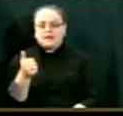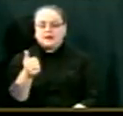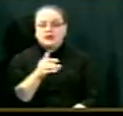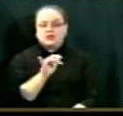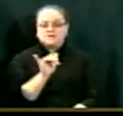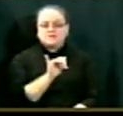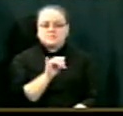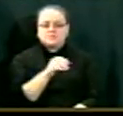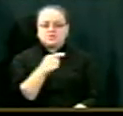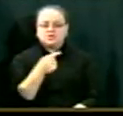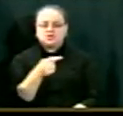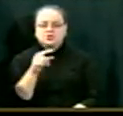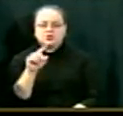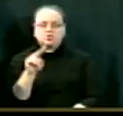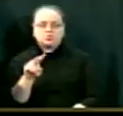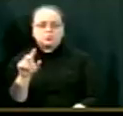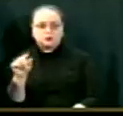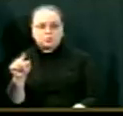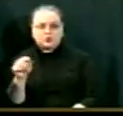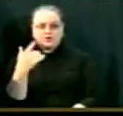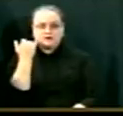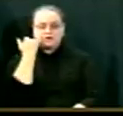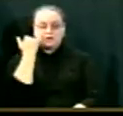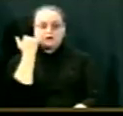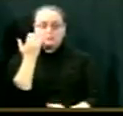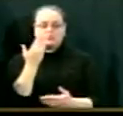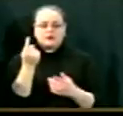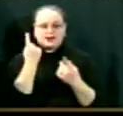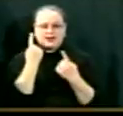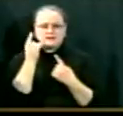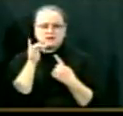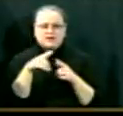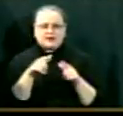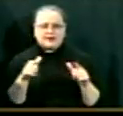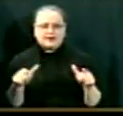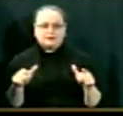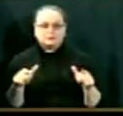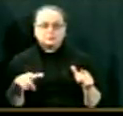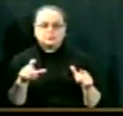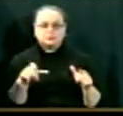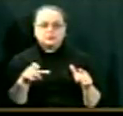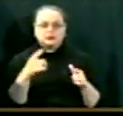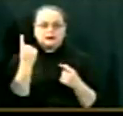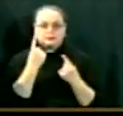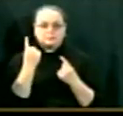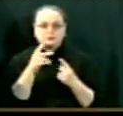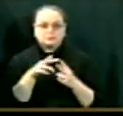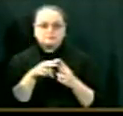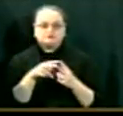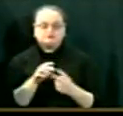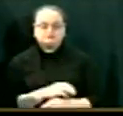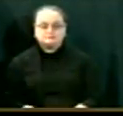to G220, and so if we're going to consider that language, it would be good to consider those together.